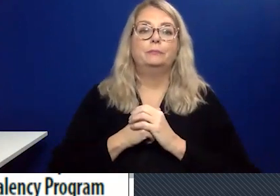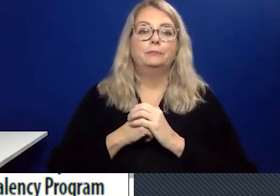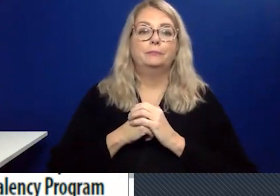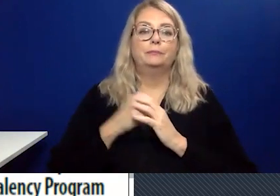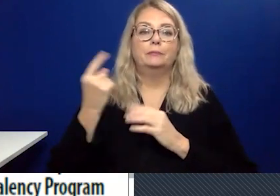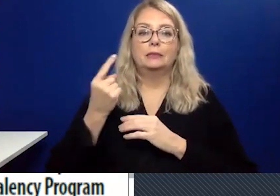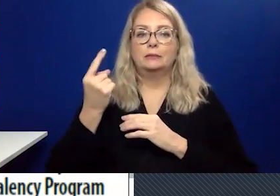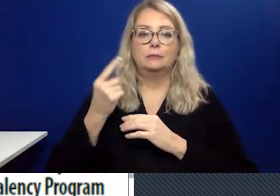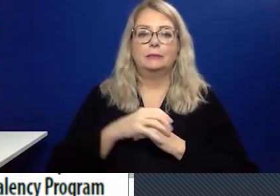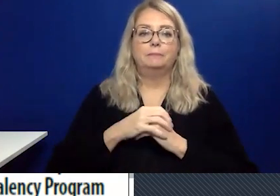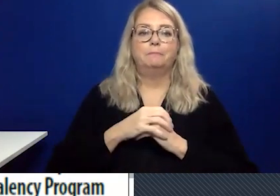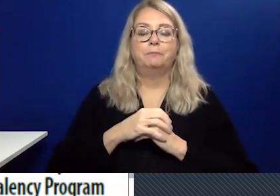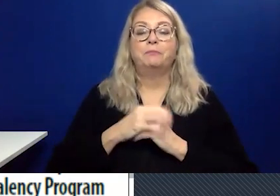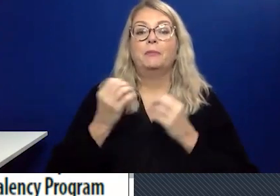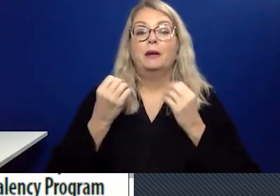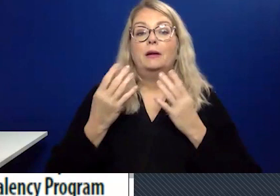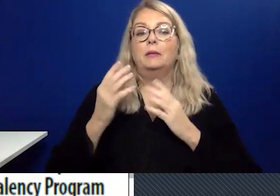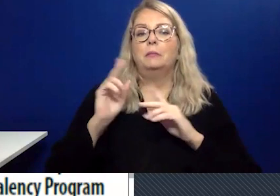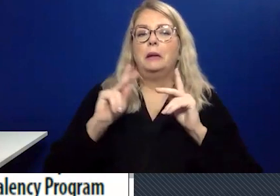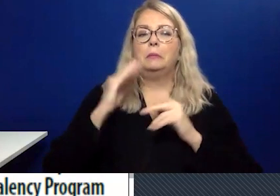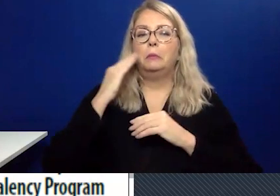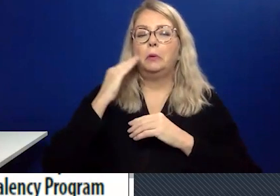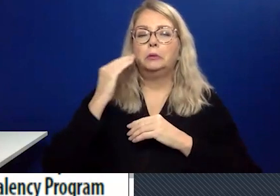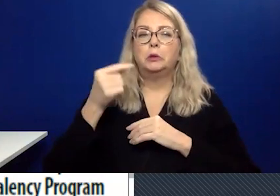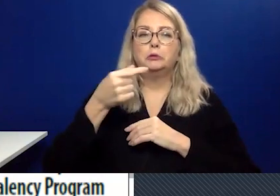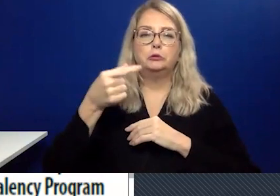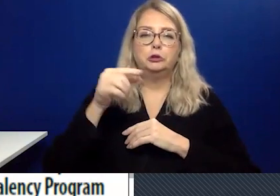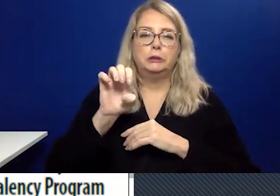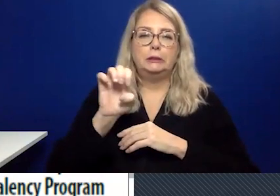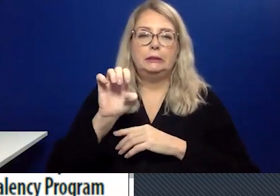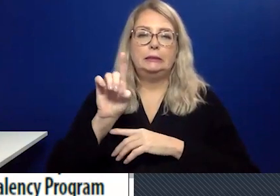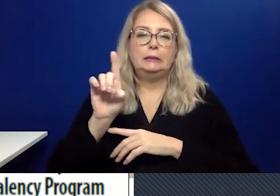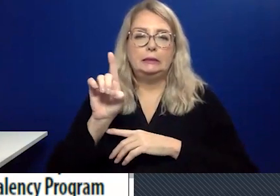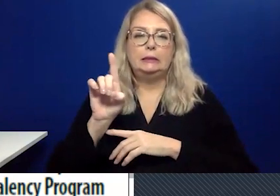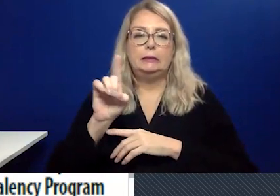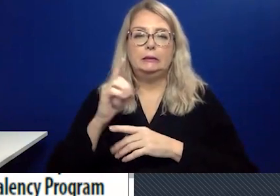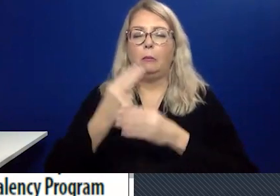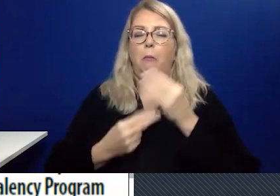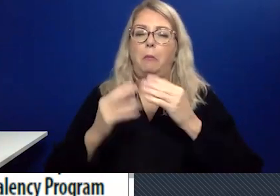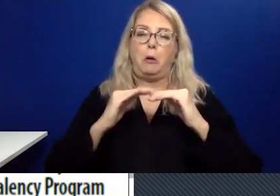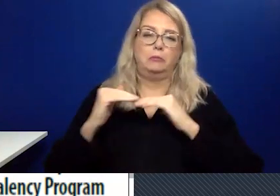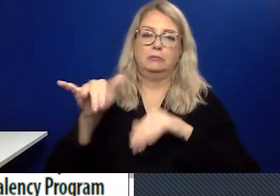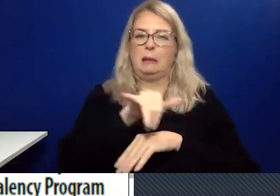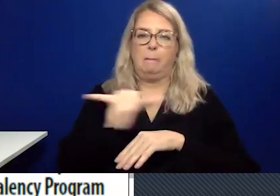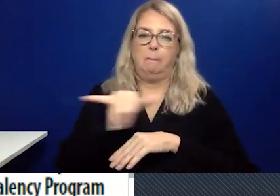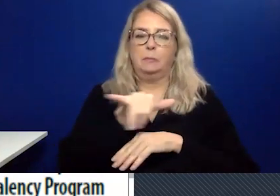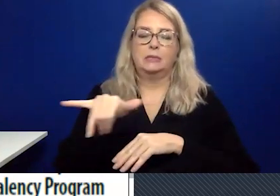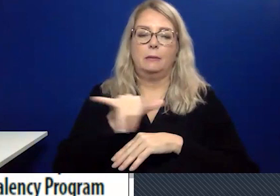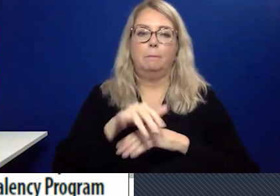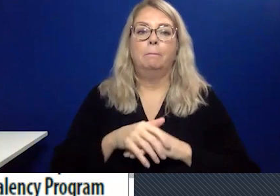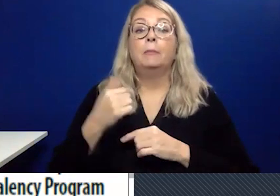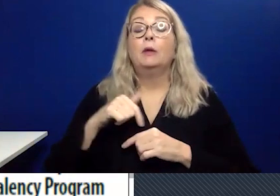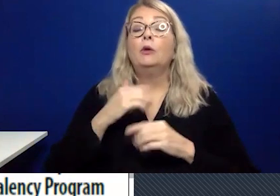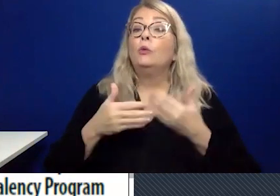something. What a lot of folks know is the GED, okay? They're equivalent. So we offer the course